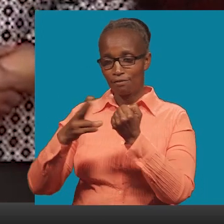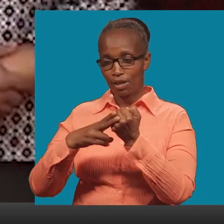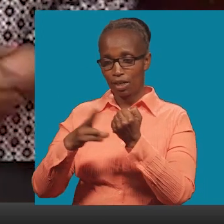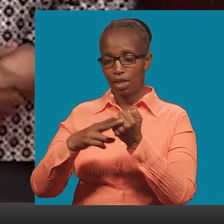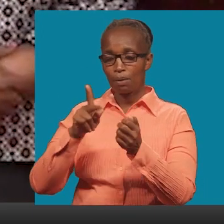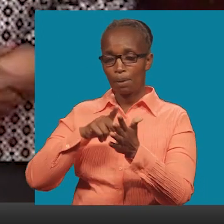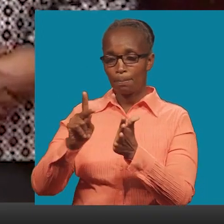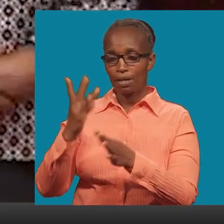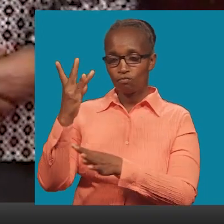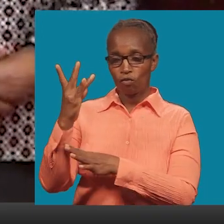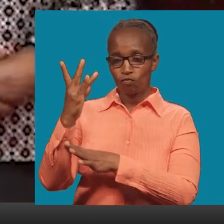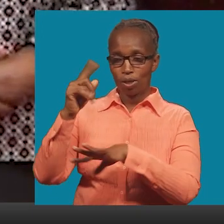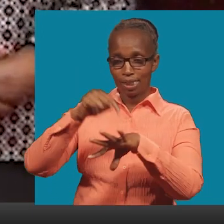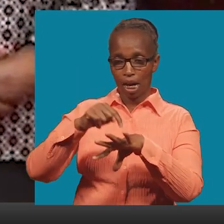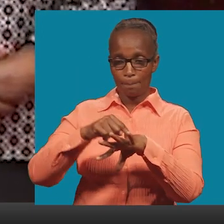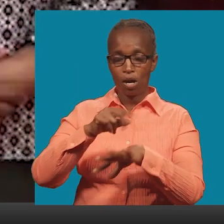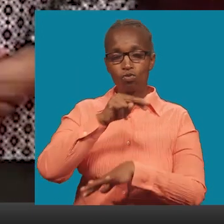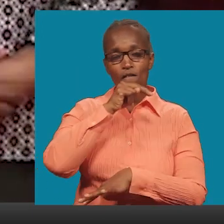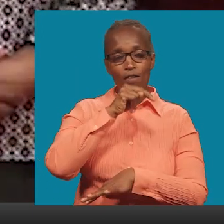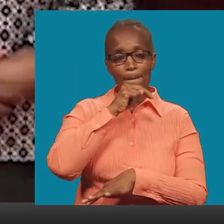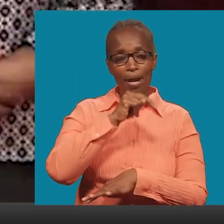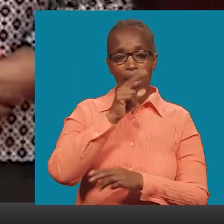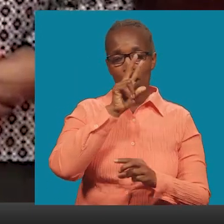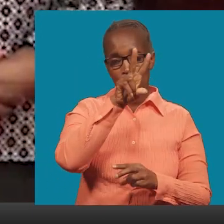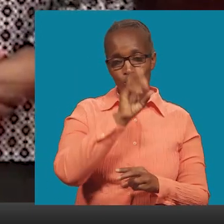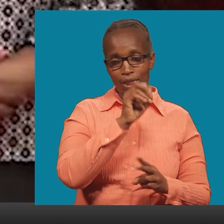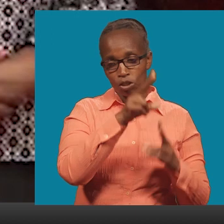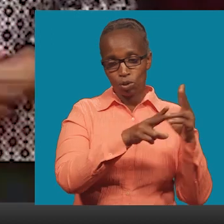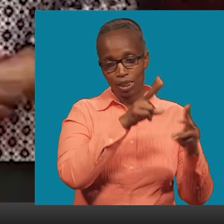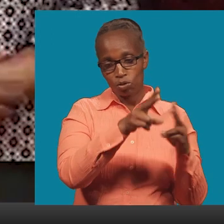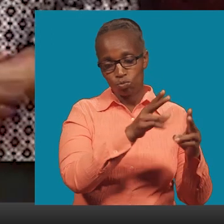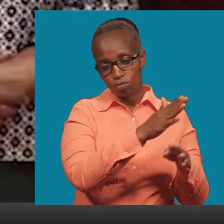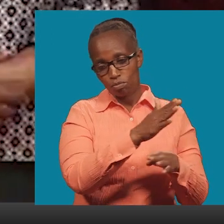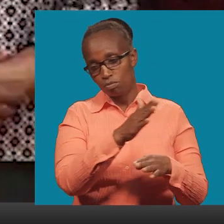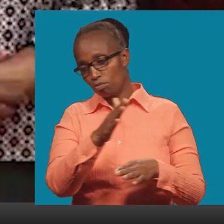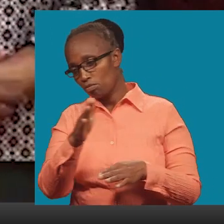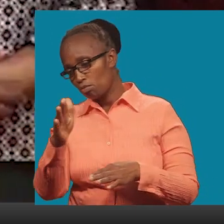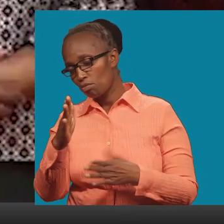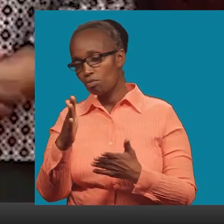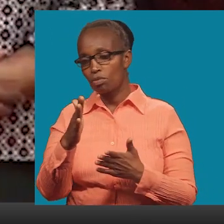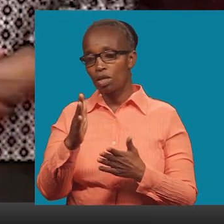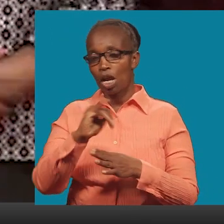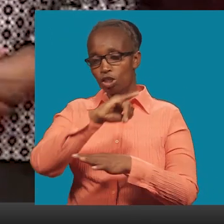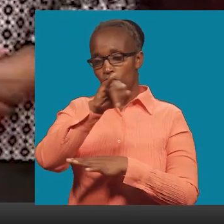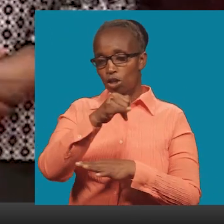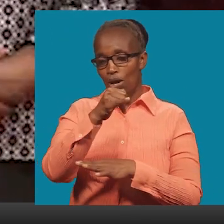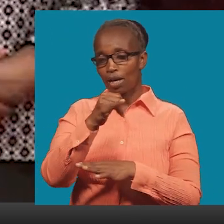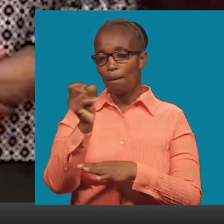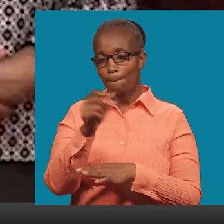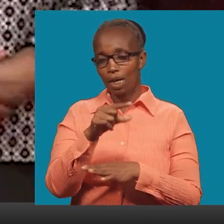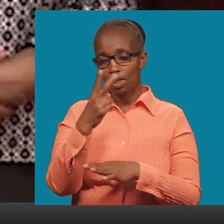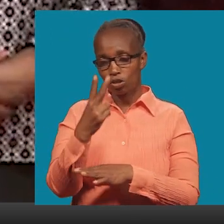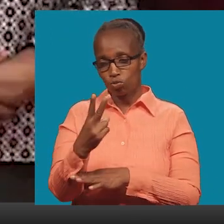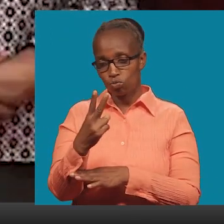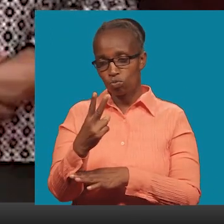namely November to December 2022, which is about 4 billion, January to February 2023,